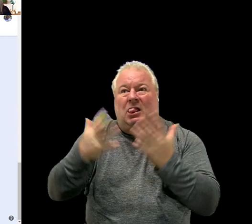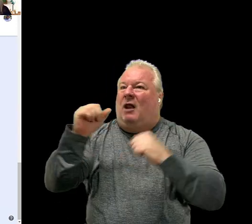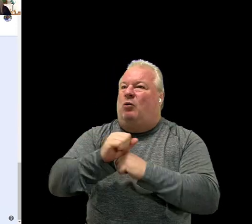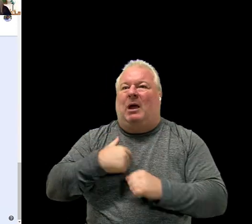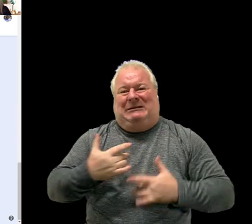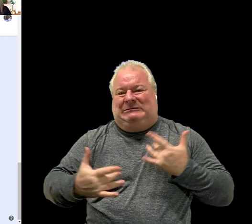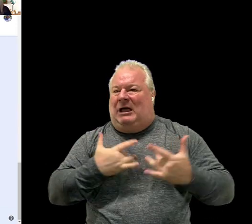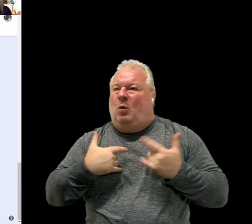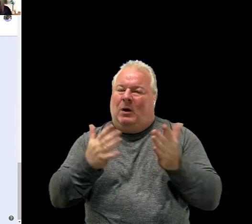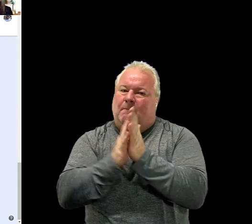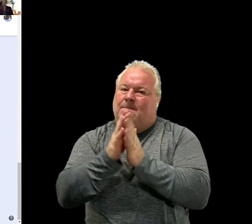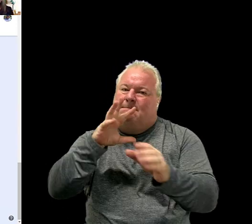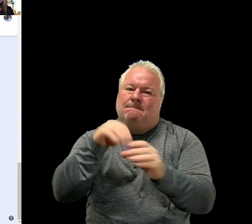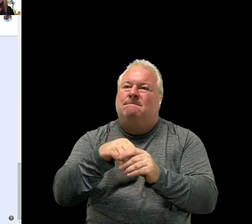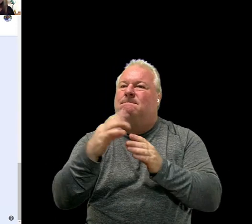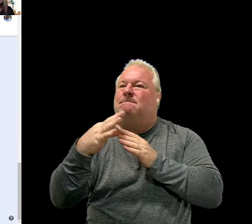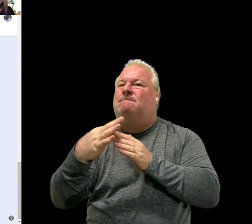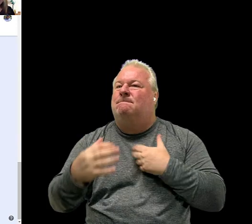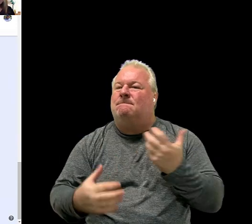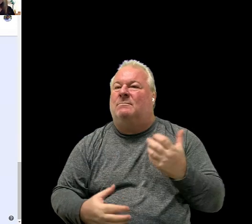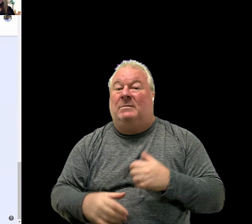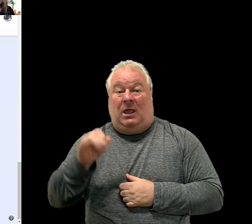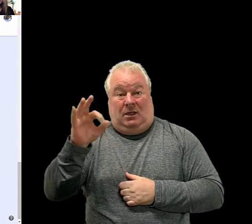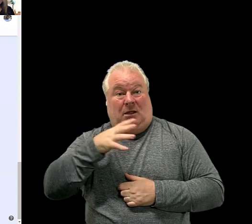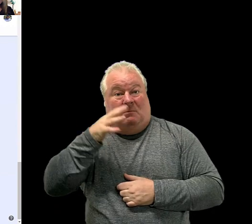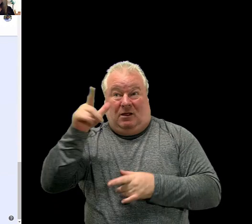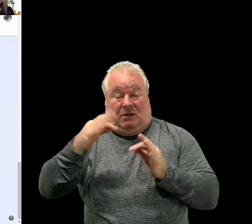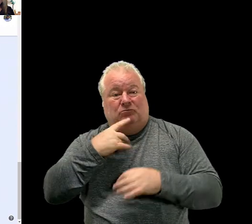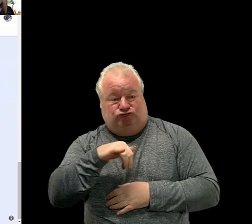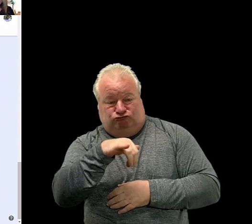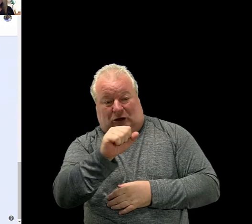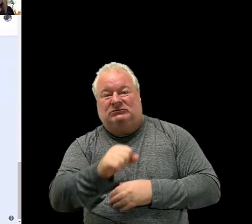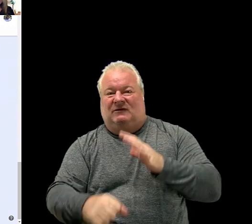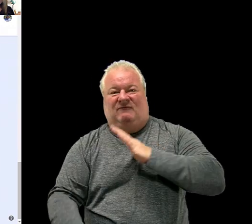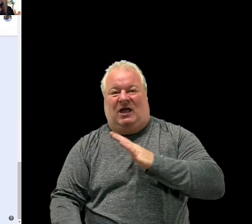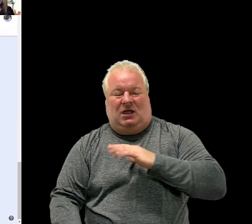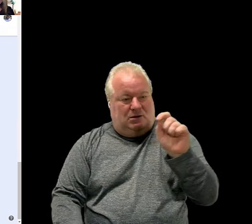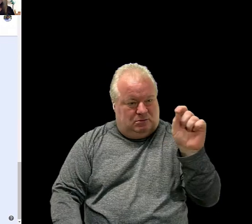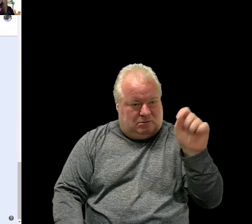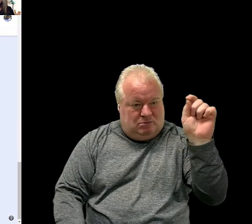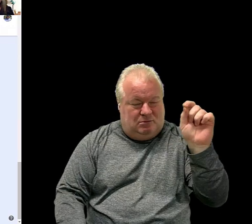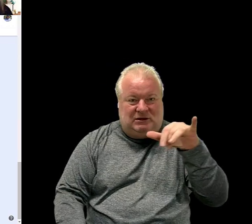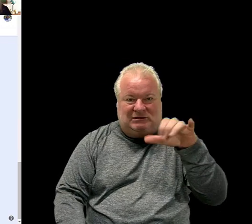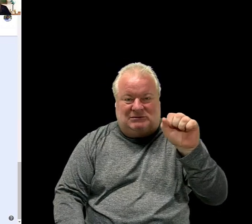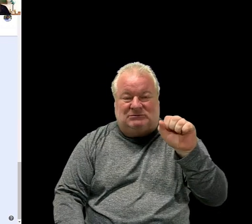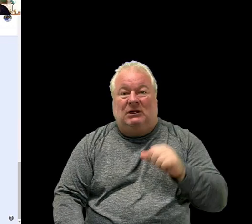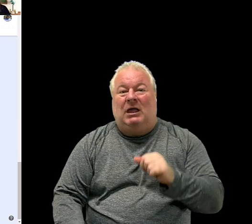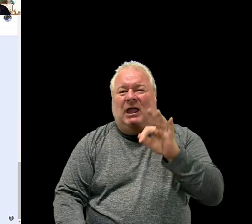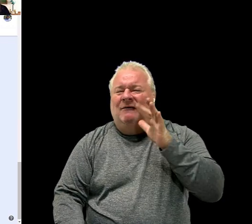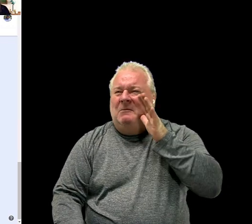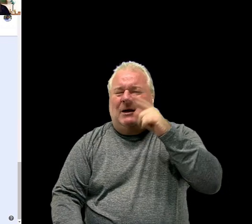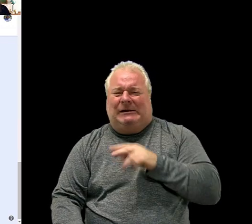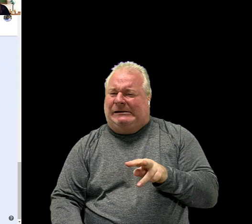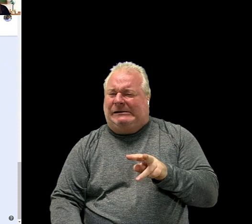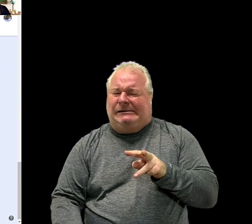to try to do it. If they say yes, just go ahead and mark yes. If your parents have some